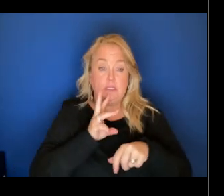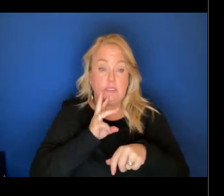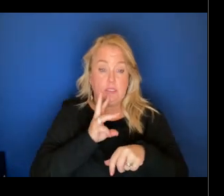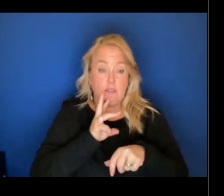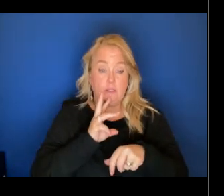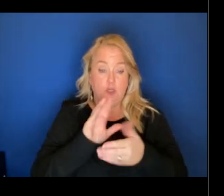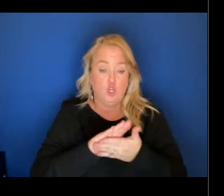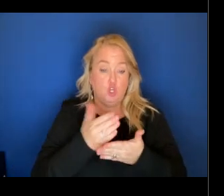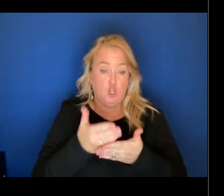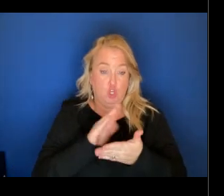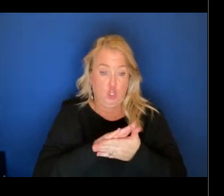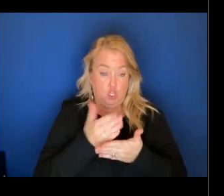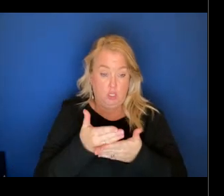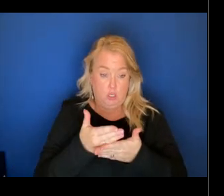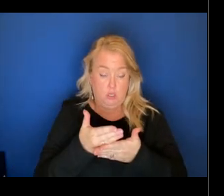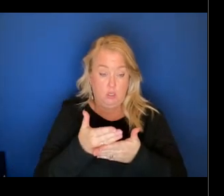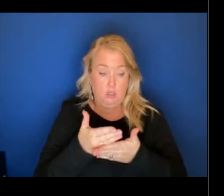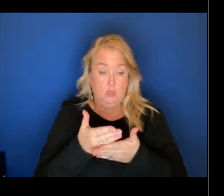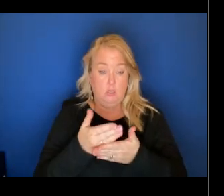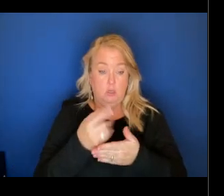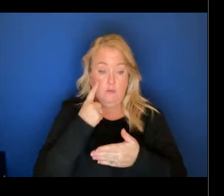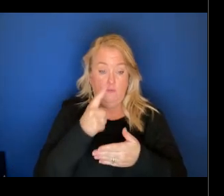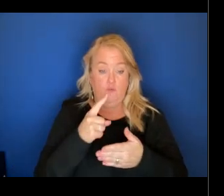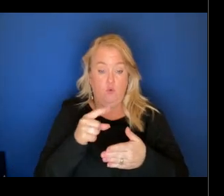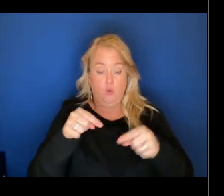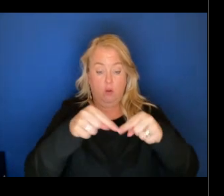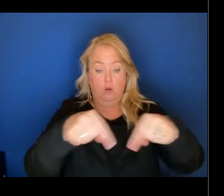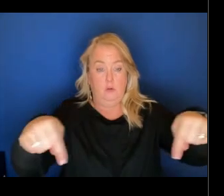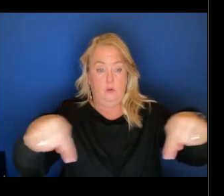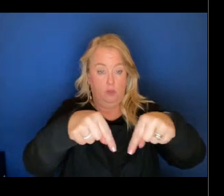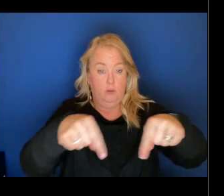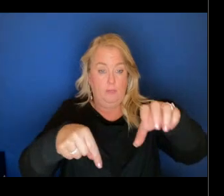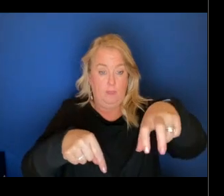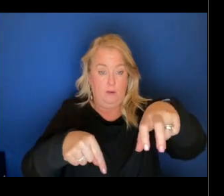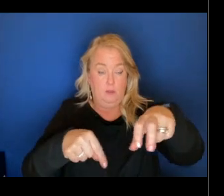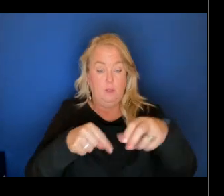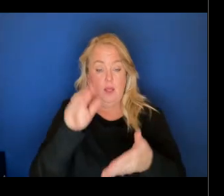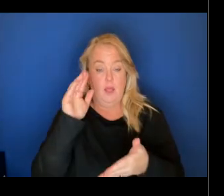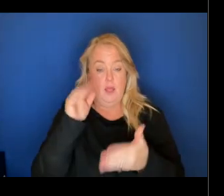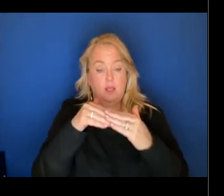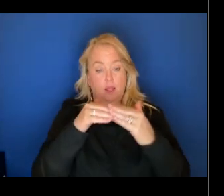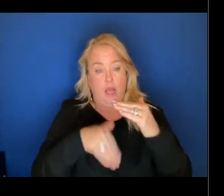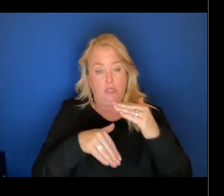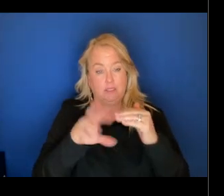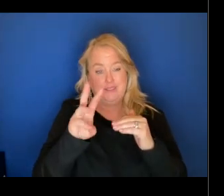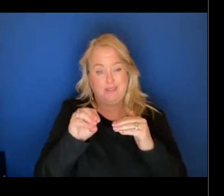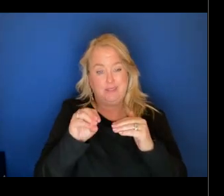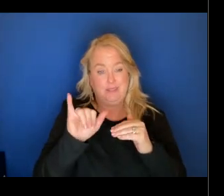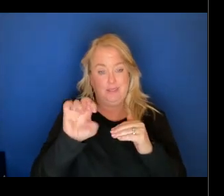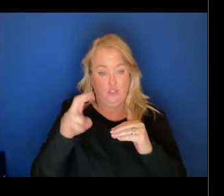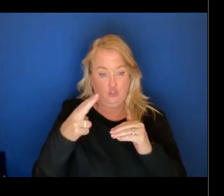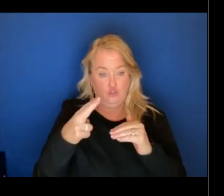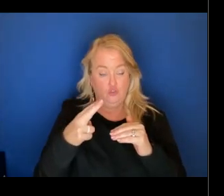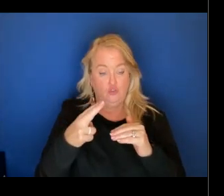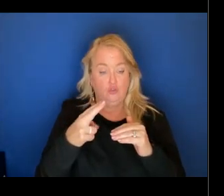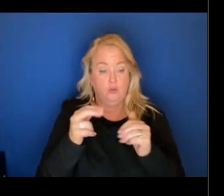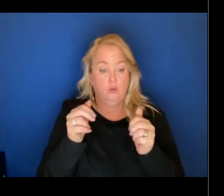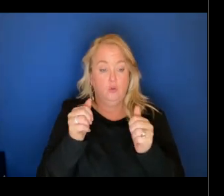cooktop at the base of the U to have less than 60 inches between the legs of the